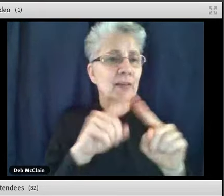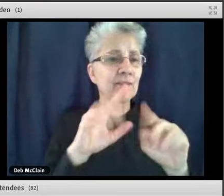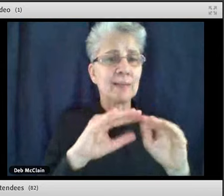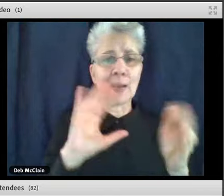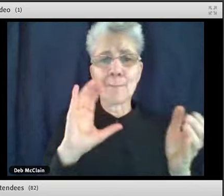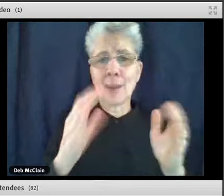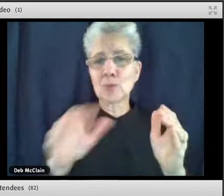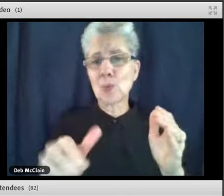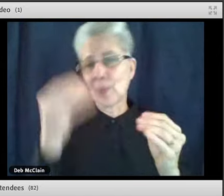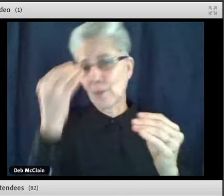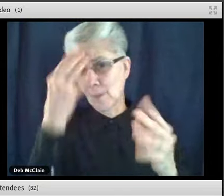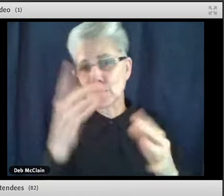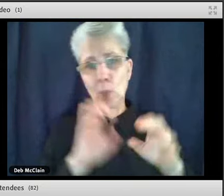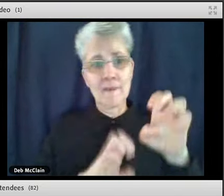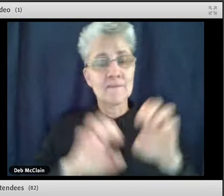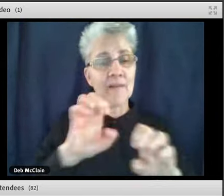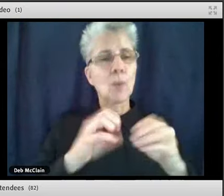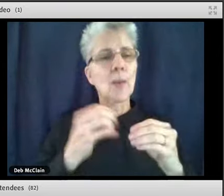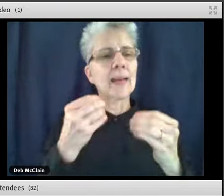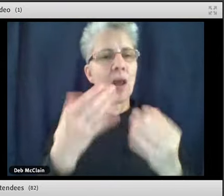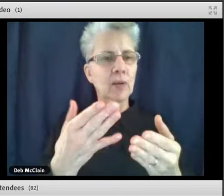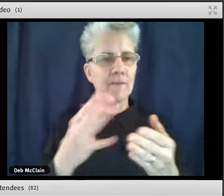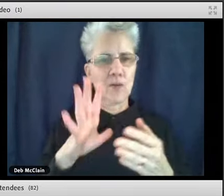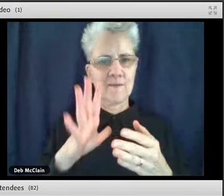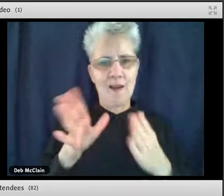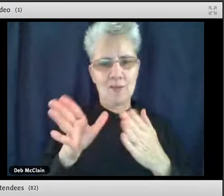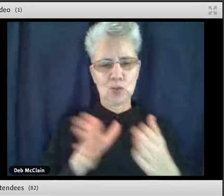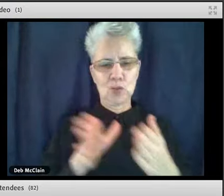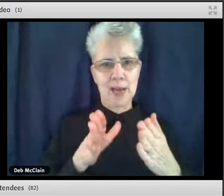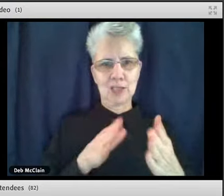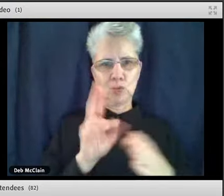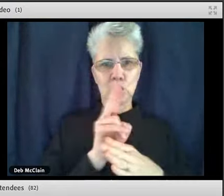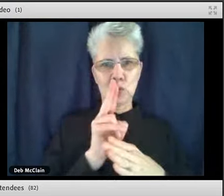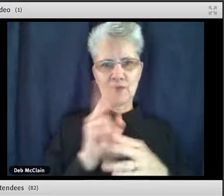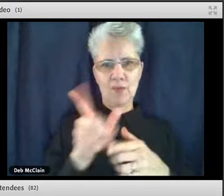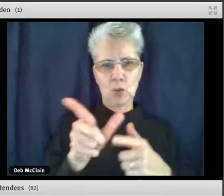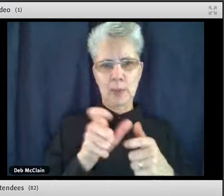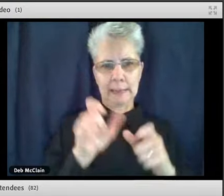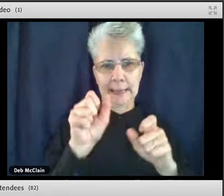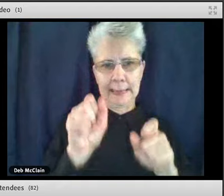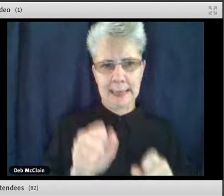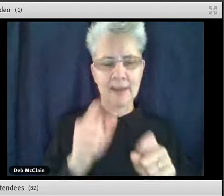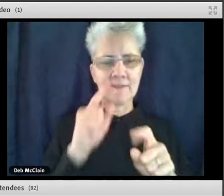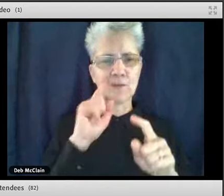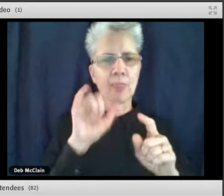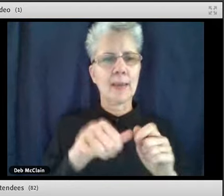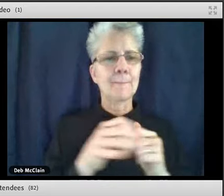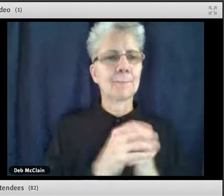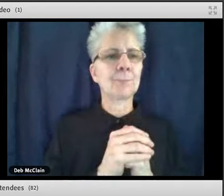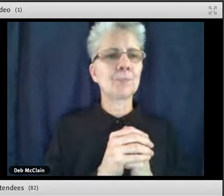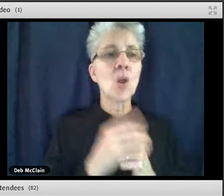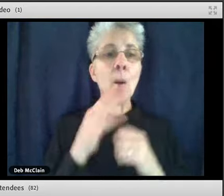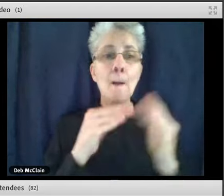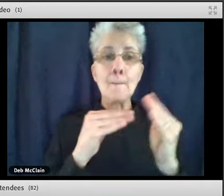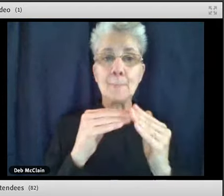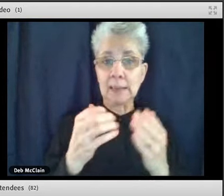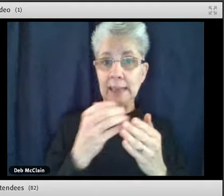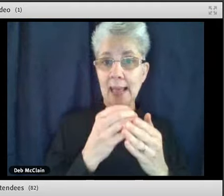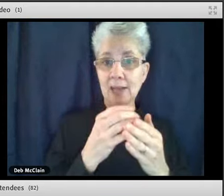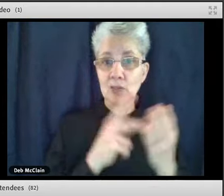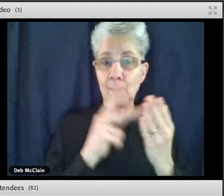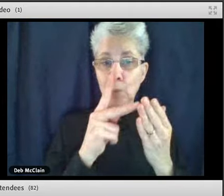And just got 2 slides. This kind of hits home about why we should look at this digital truth. 89% of people either get